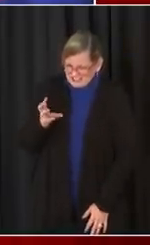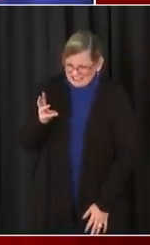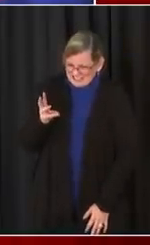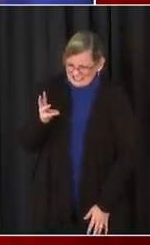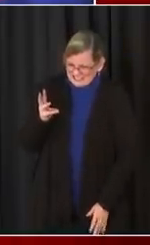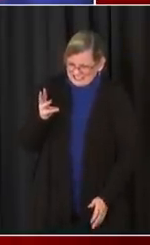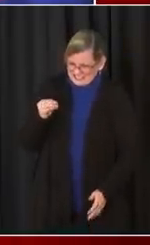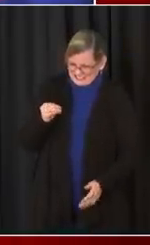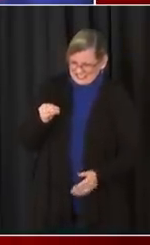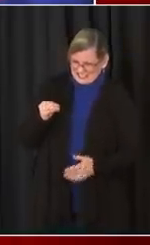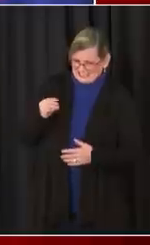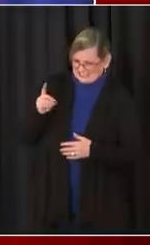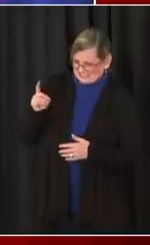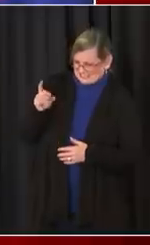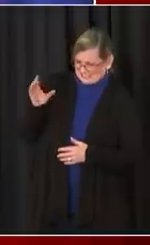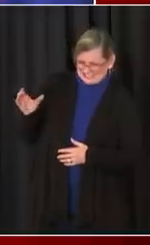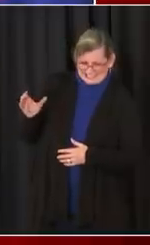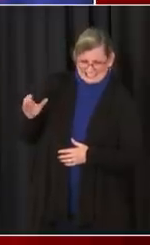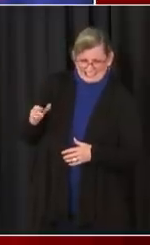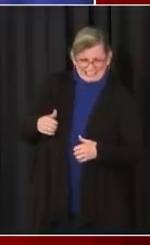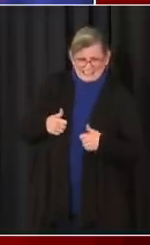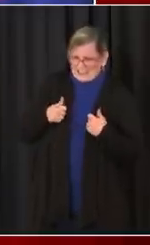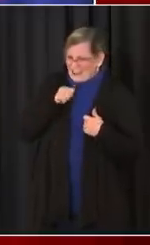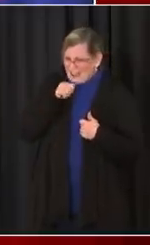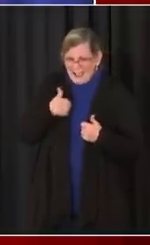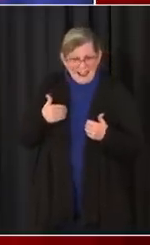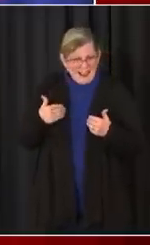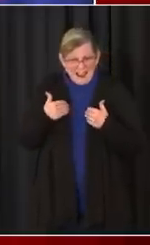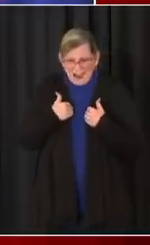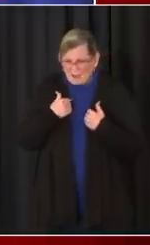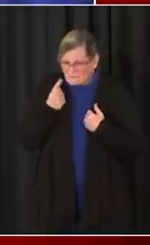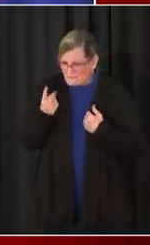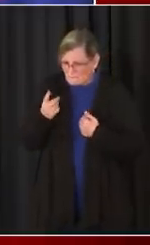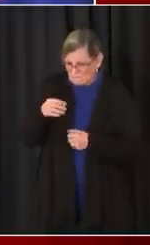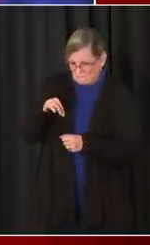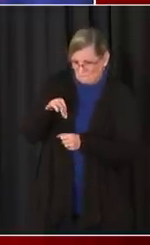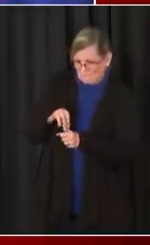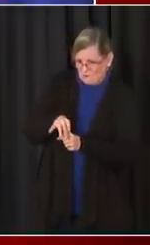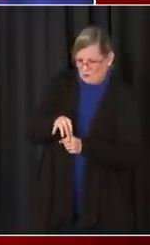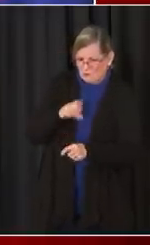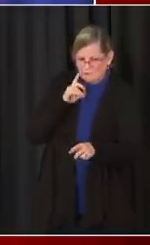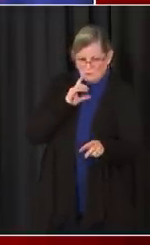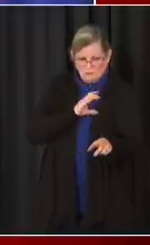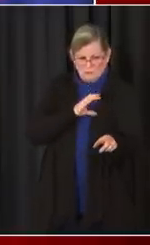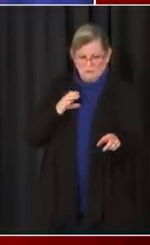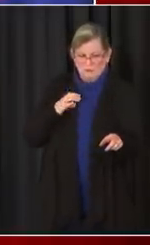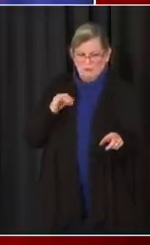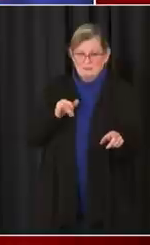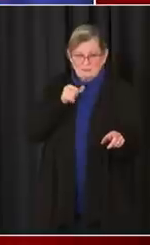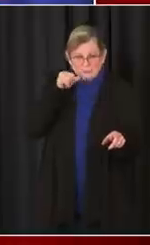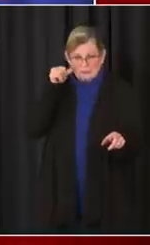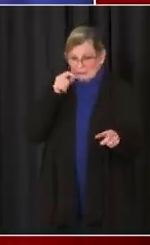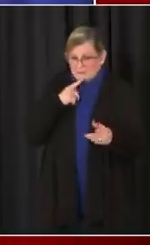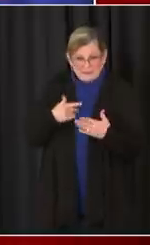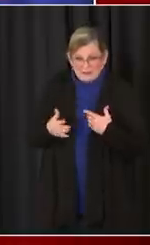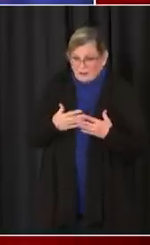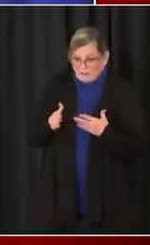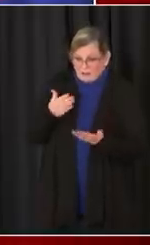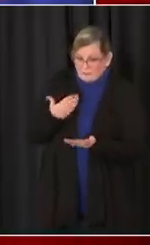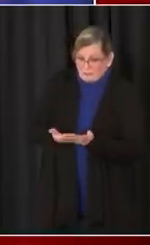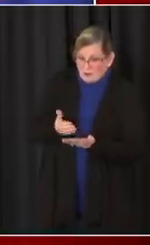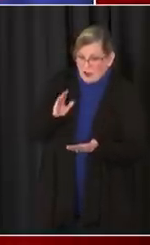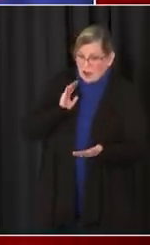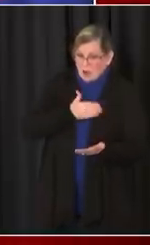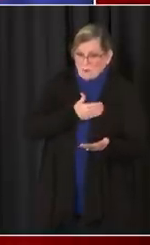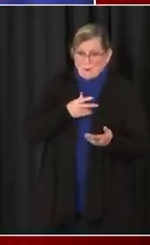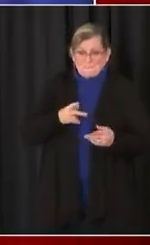706,000 residents of the District of Columbia did not have a single vote in that Congress yesterday, despite the fact that our people